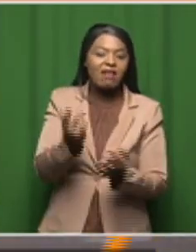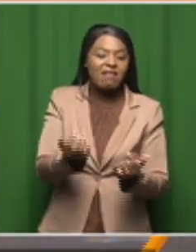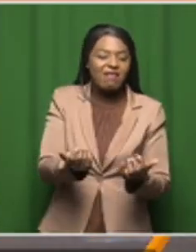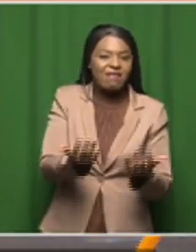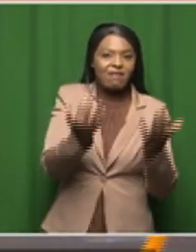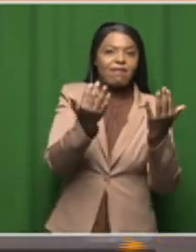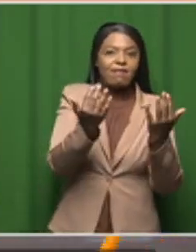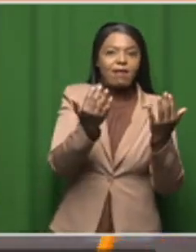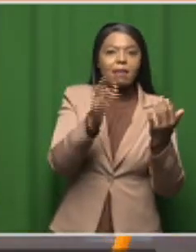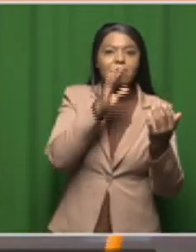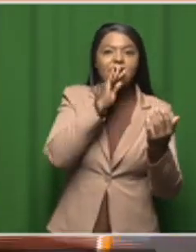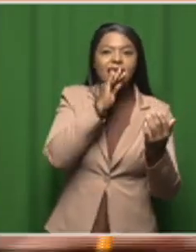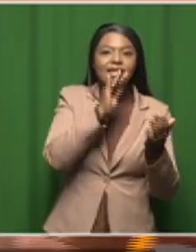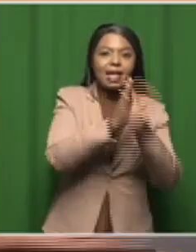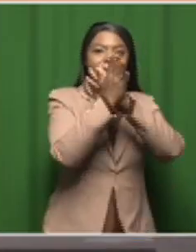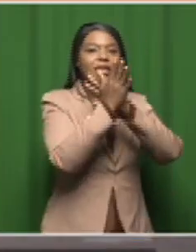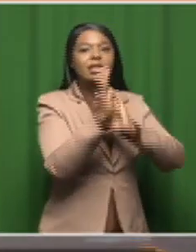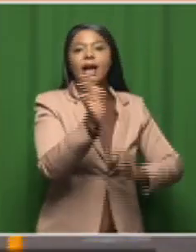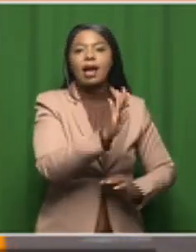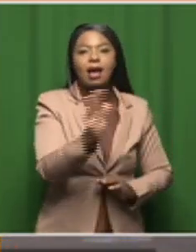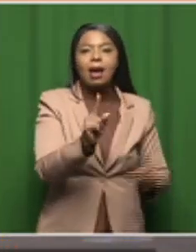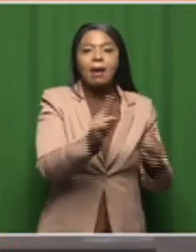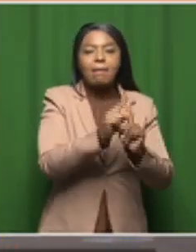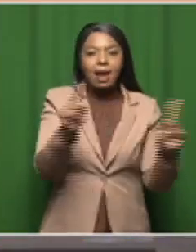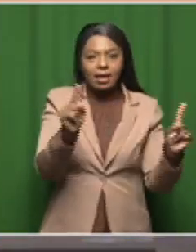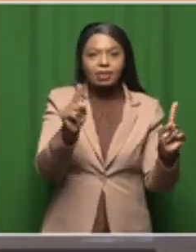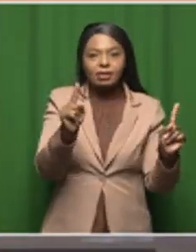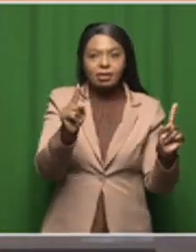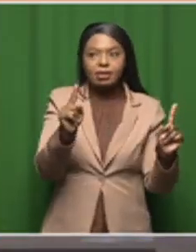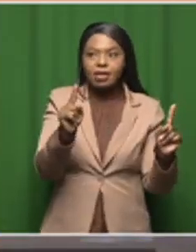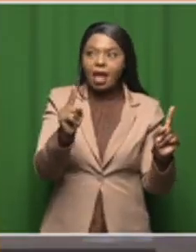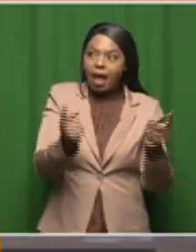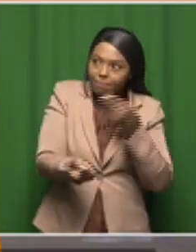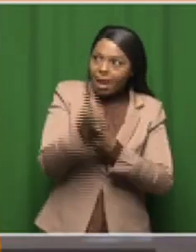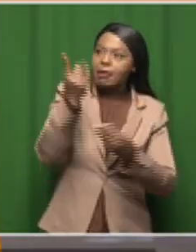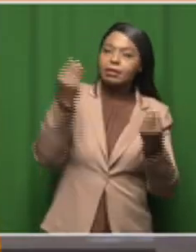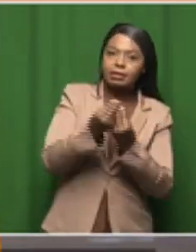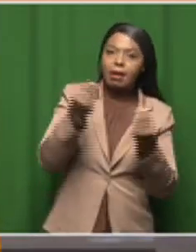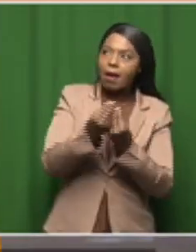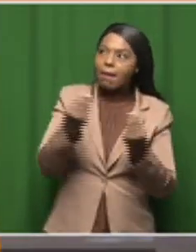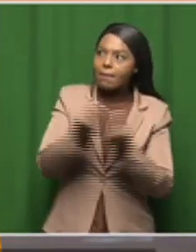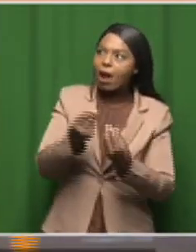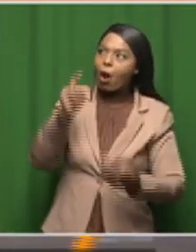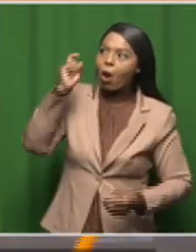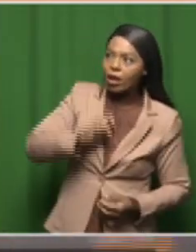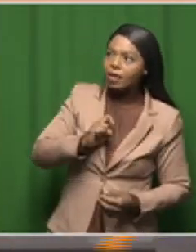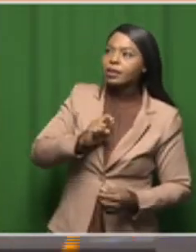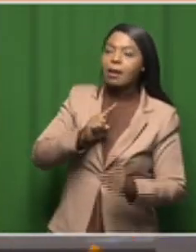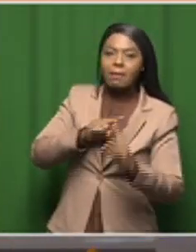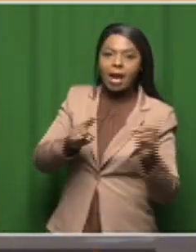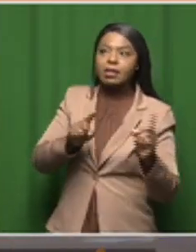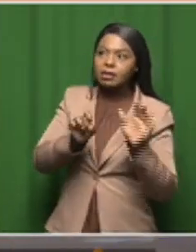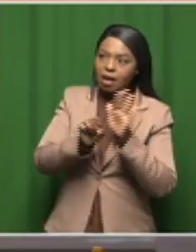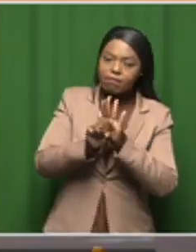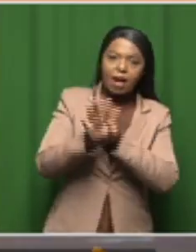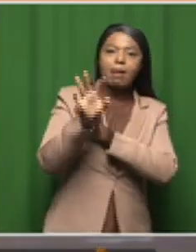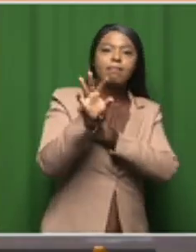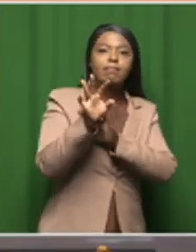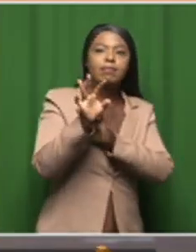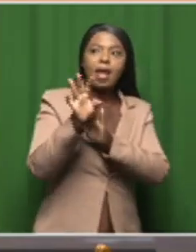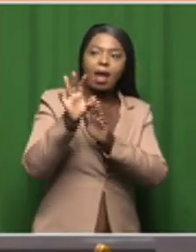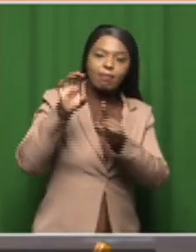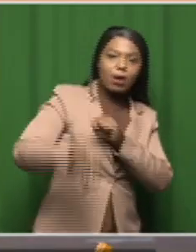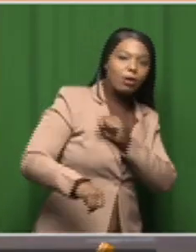not only damage, but ridding the earth of old and making way for new. And interesting, fire has